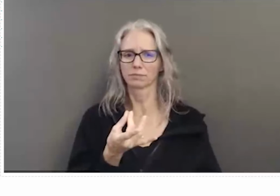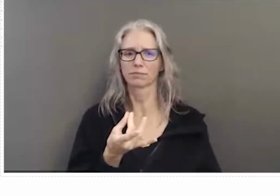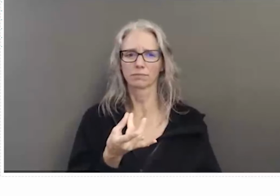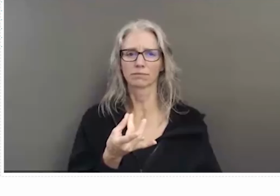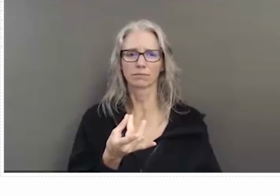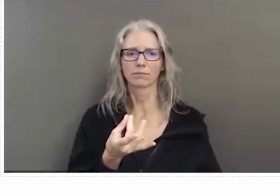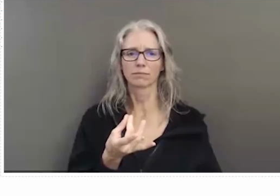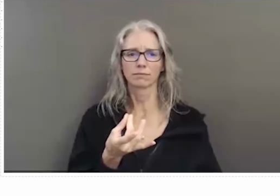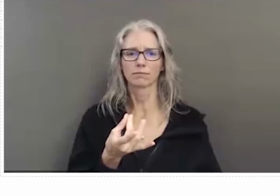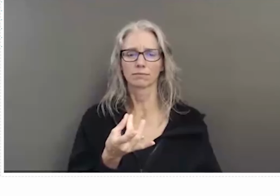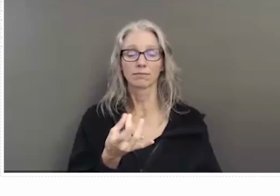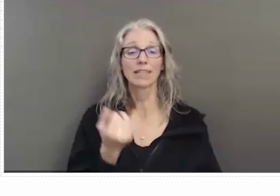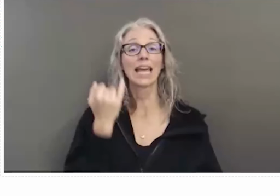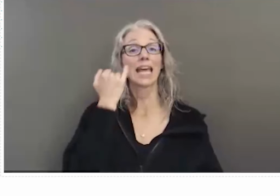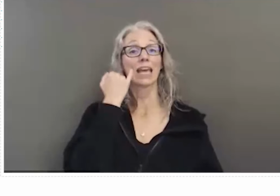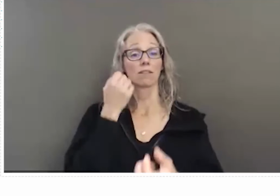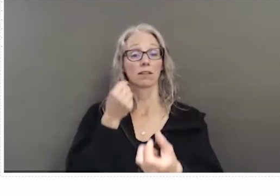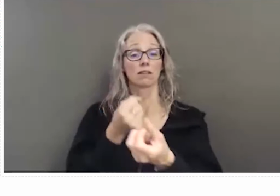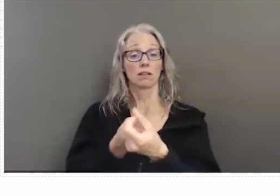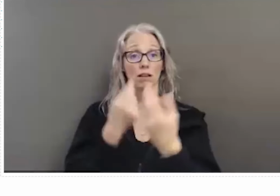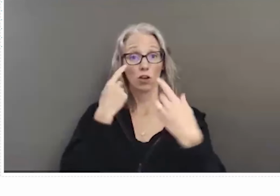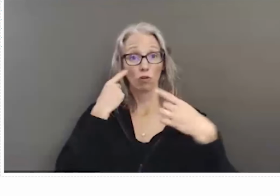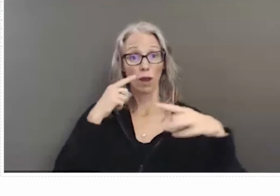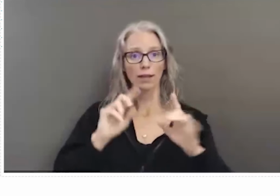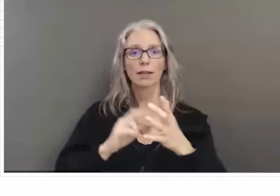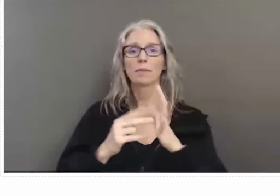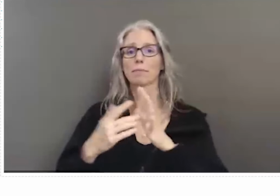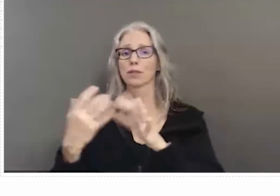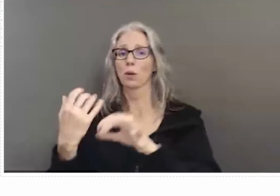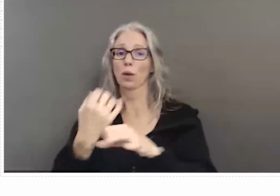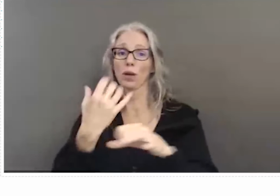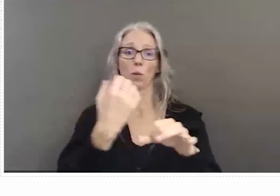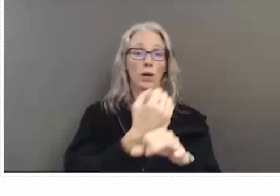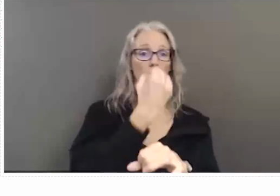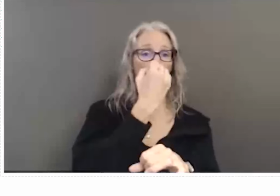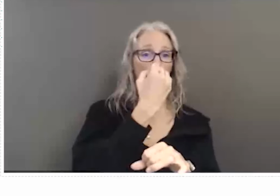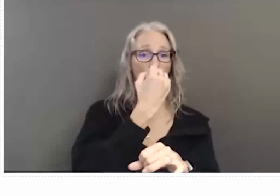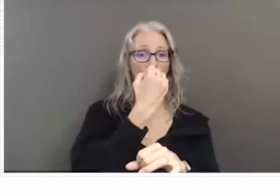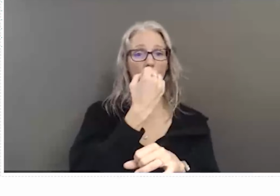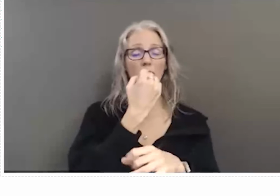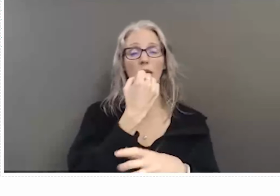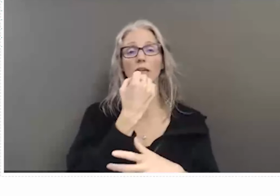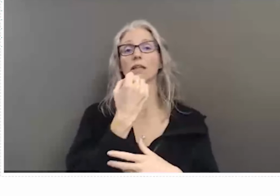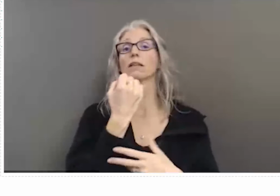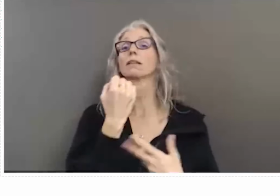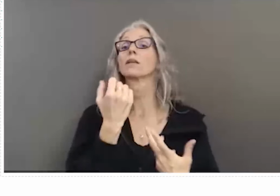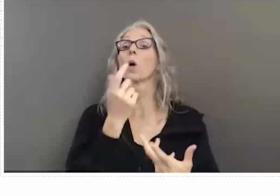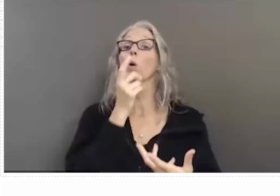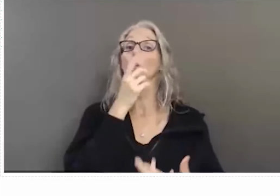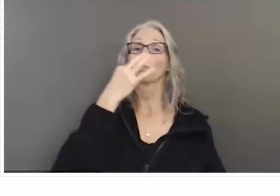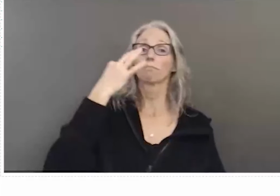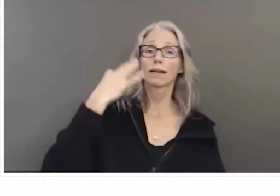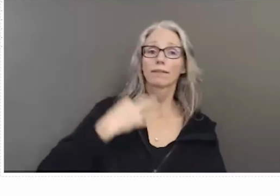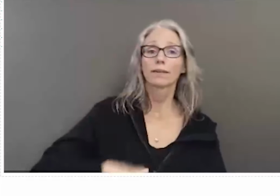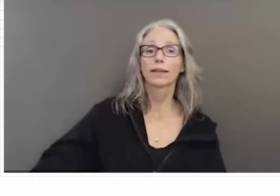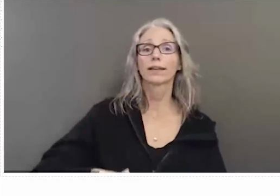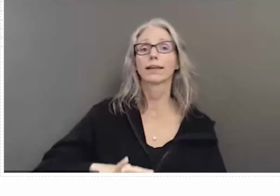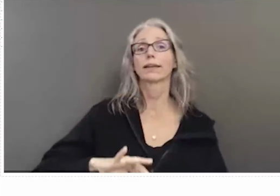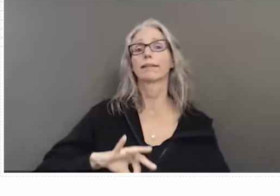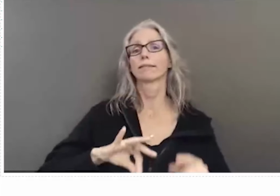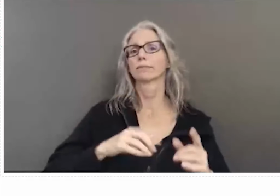basically wins if it's done correctly. So technically, the participants or beneficiaries of the event, of the